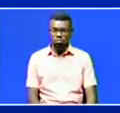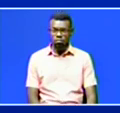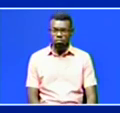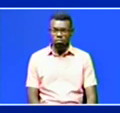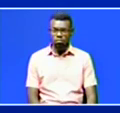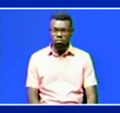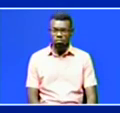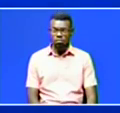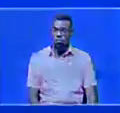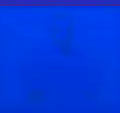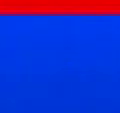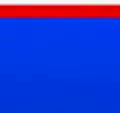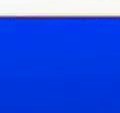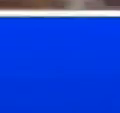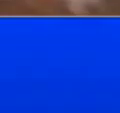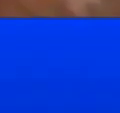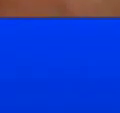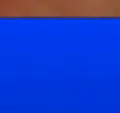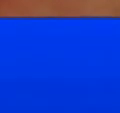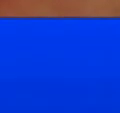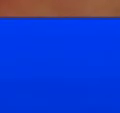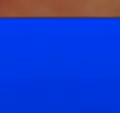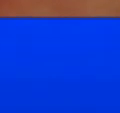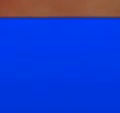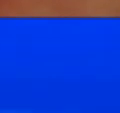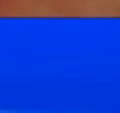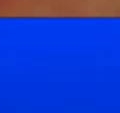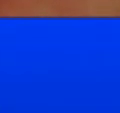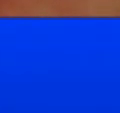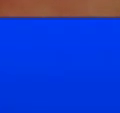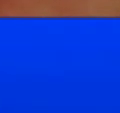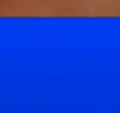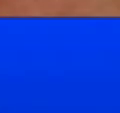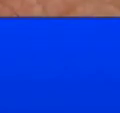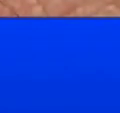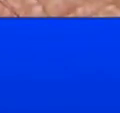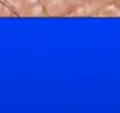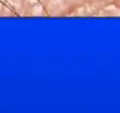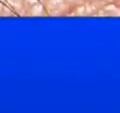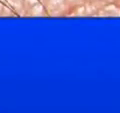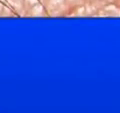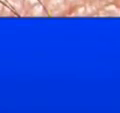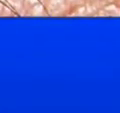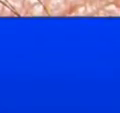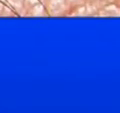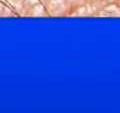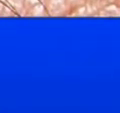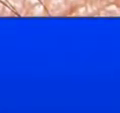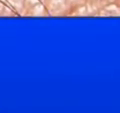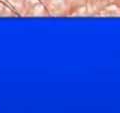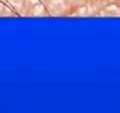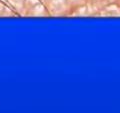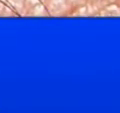This is what to do when you suspect keratoconus. Keep eyes clean, avoid rubbing eyes due to allergies, do not